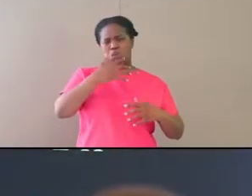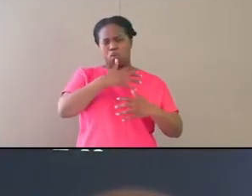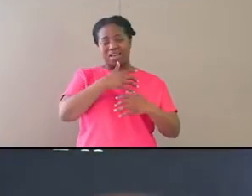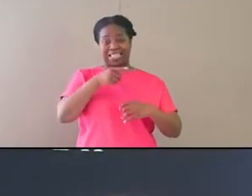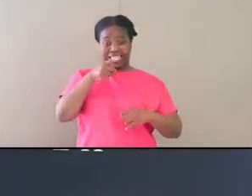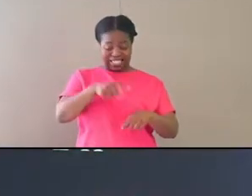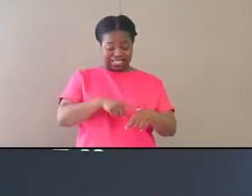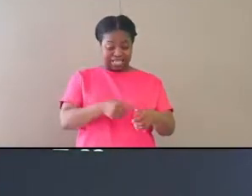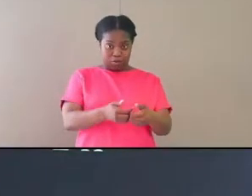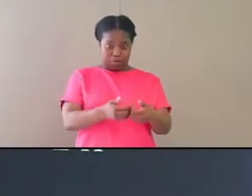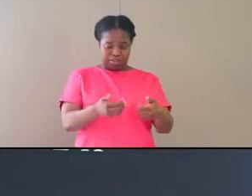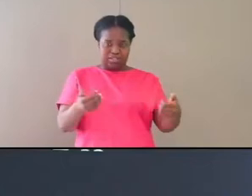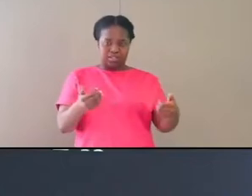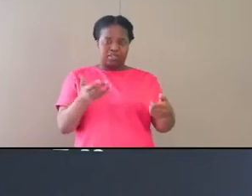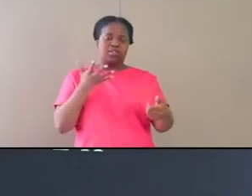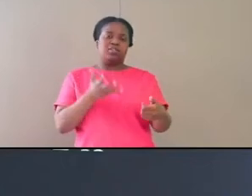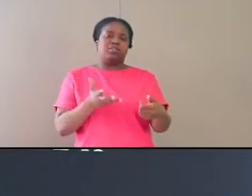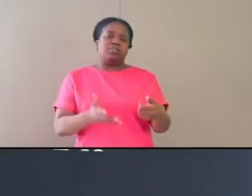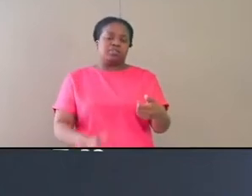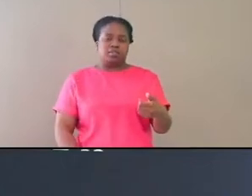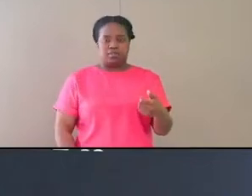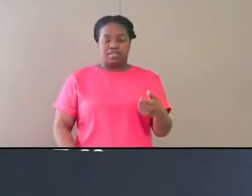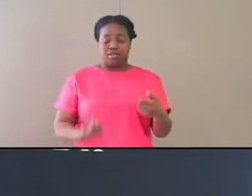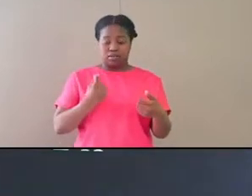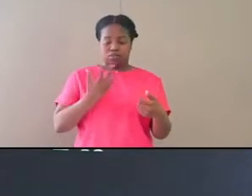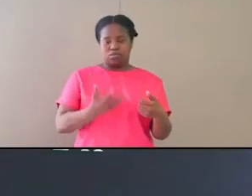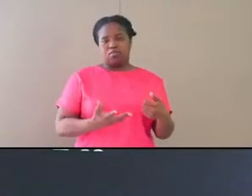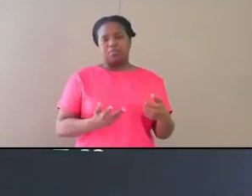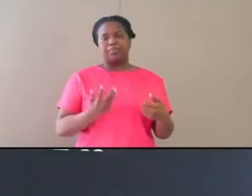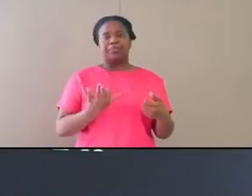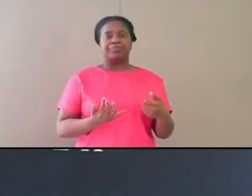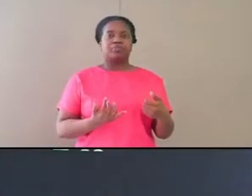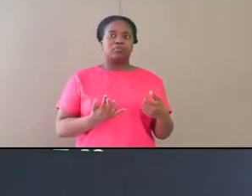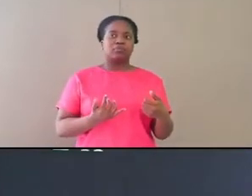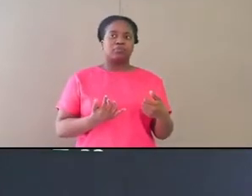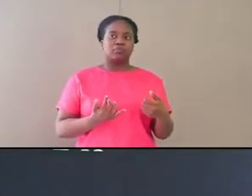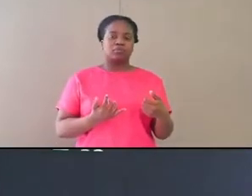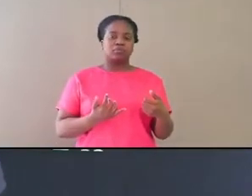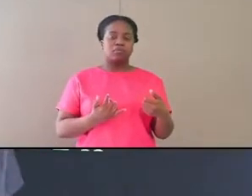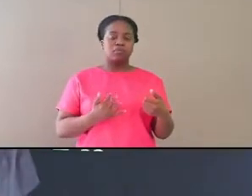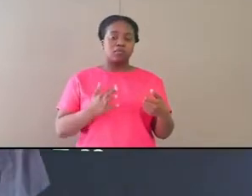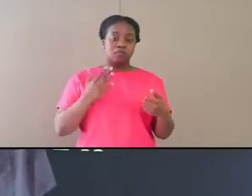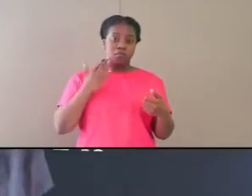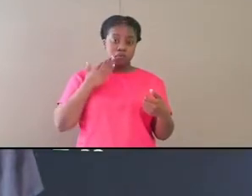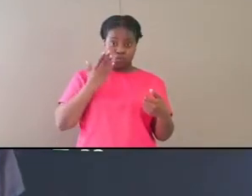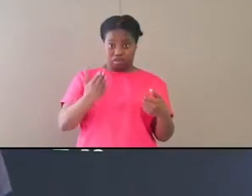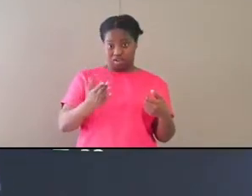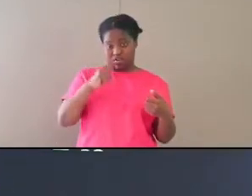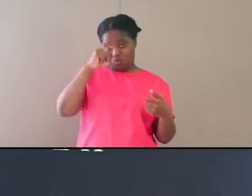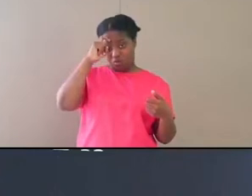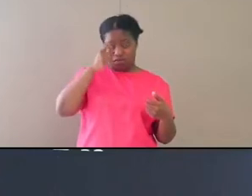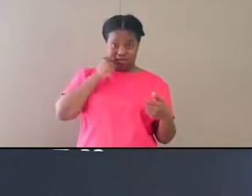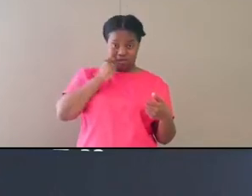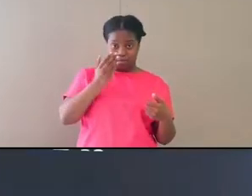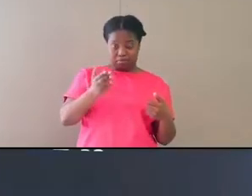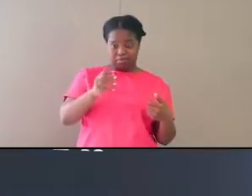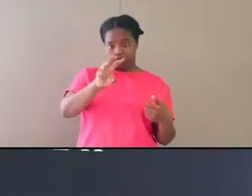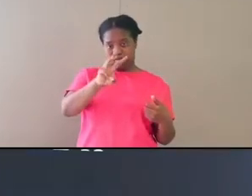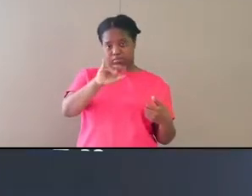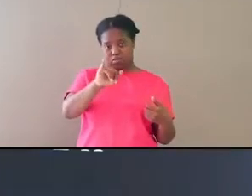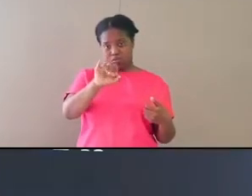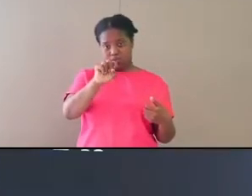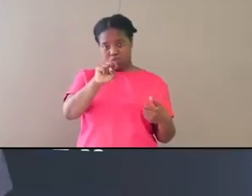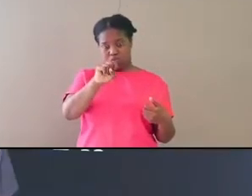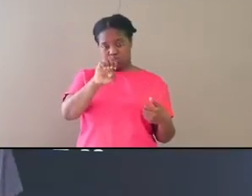apartheid legacy. Right? Now, when Wiseman is here, you know, again, the